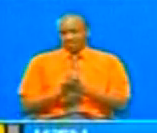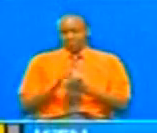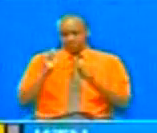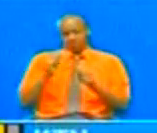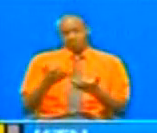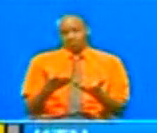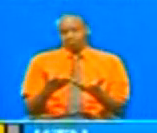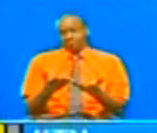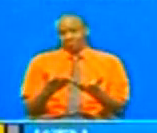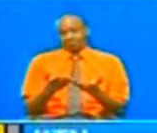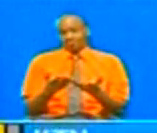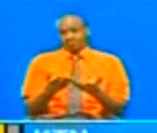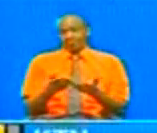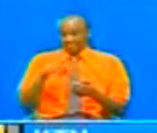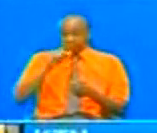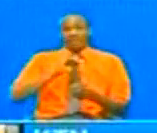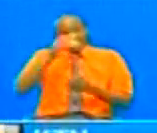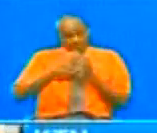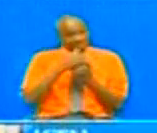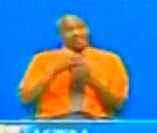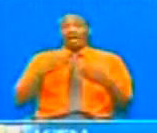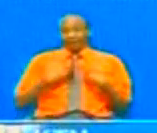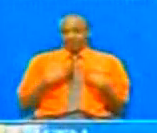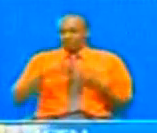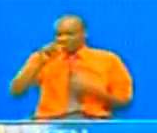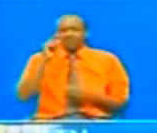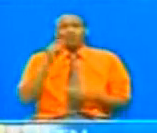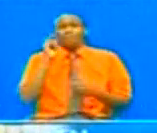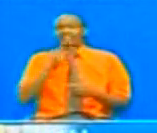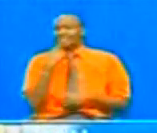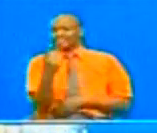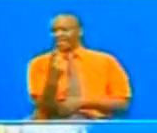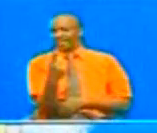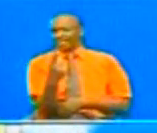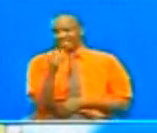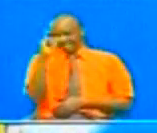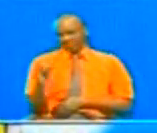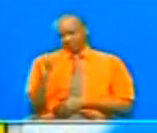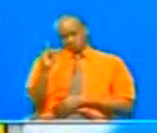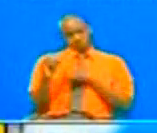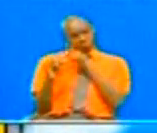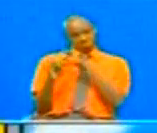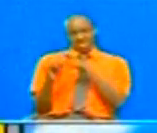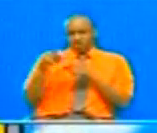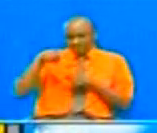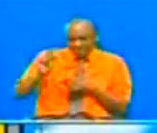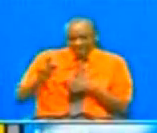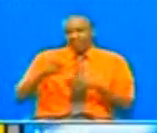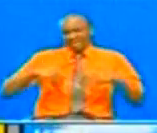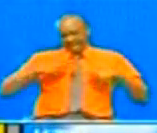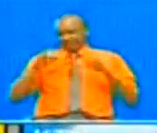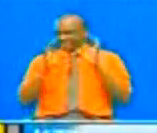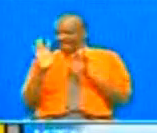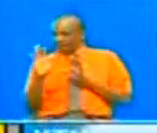than it is actually rehabilitative. You need to tell individual A how to manage their